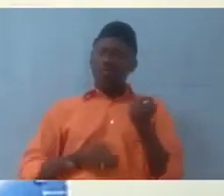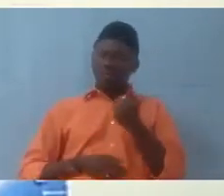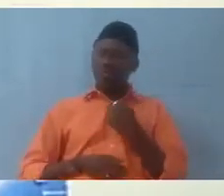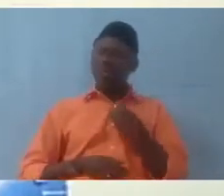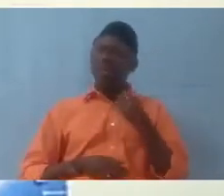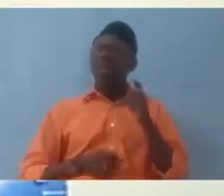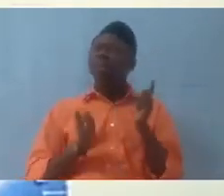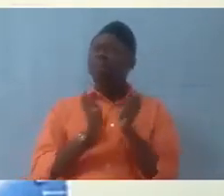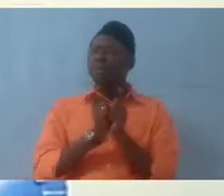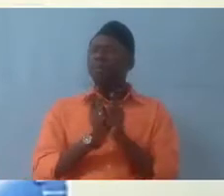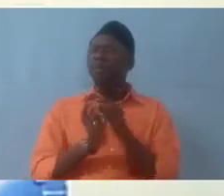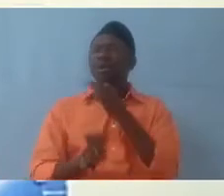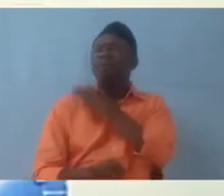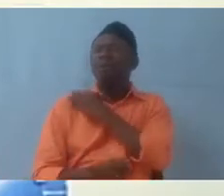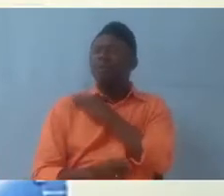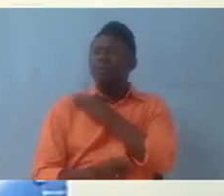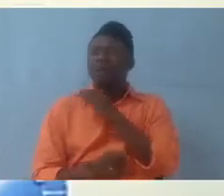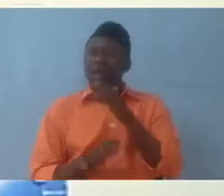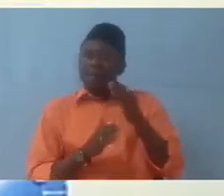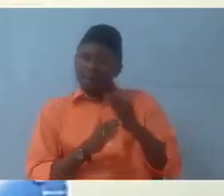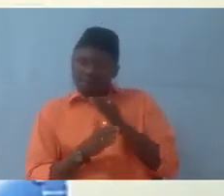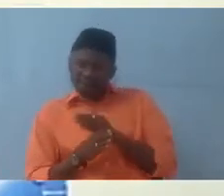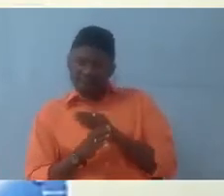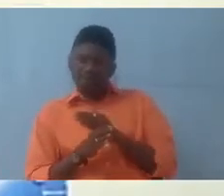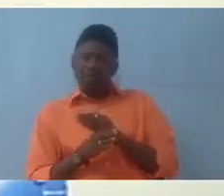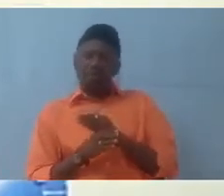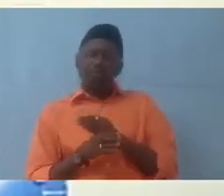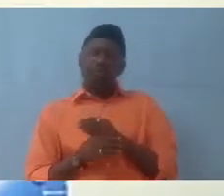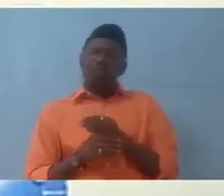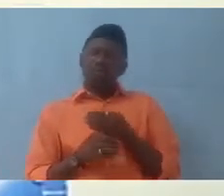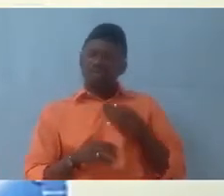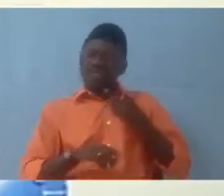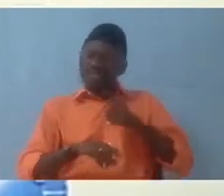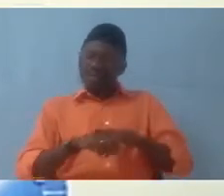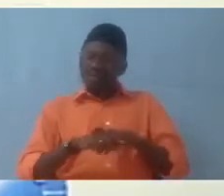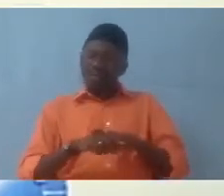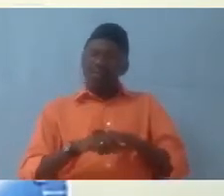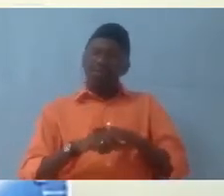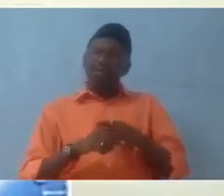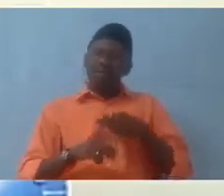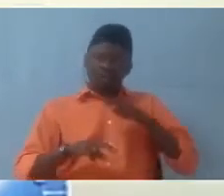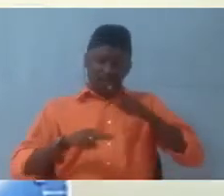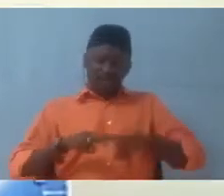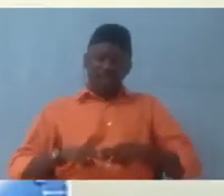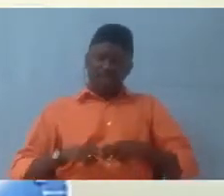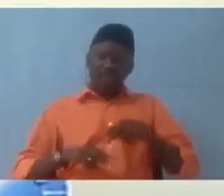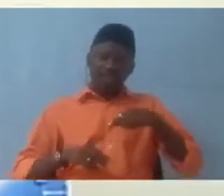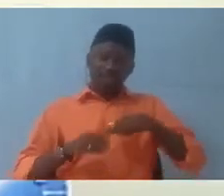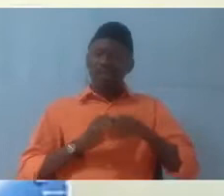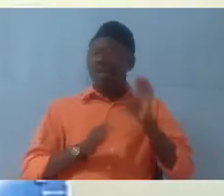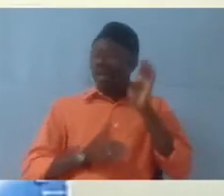Because I had met with the master just immediately. I just as at the time I was present over the case.